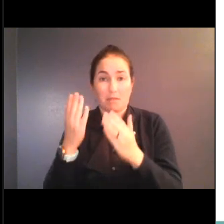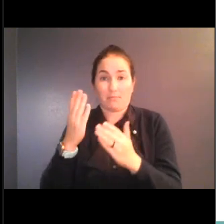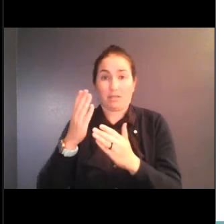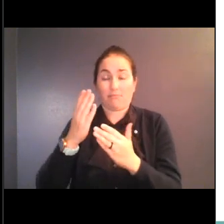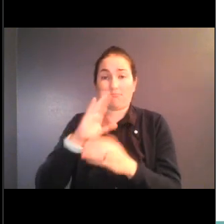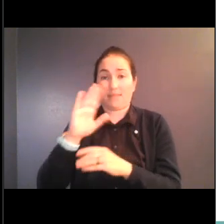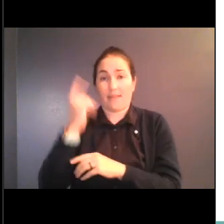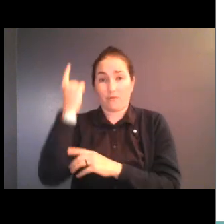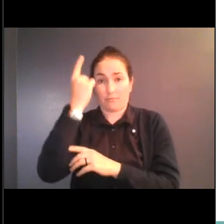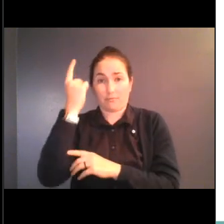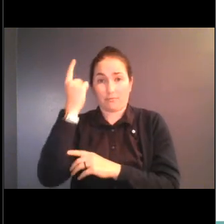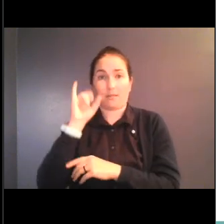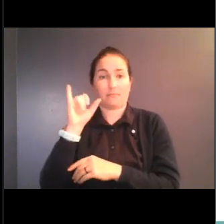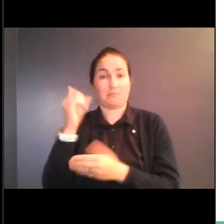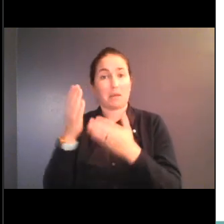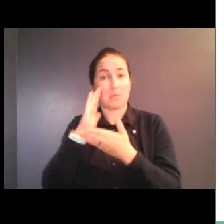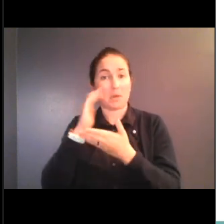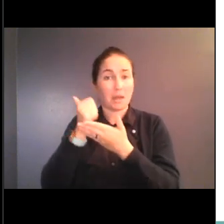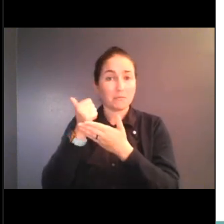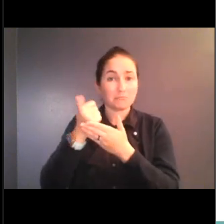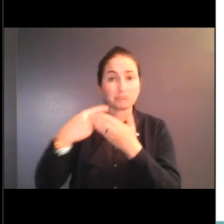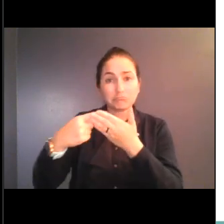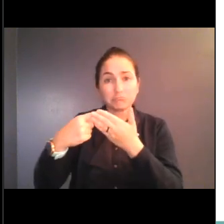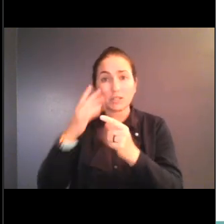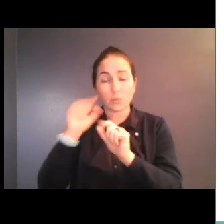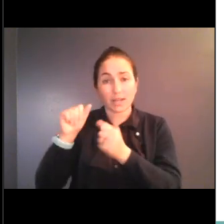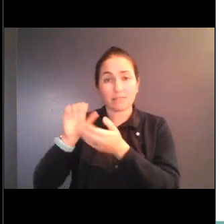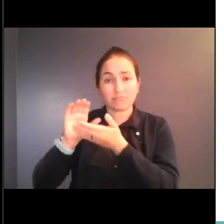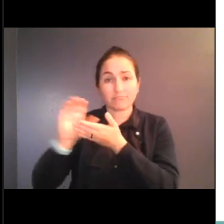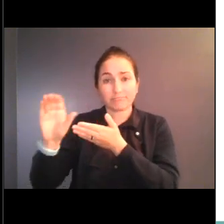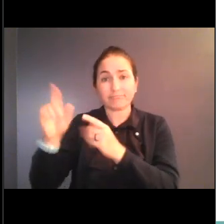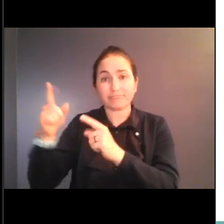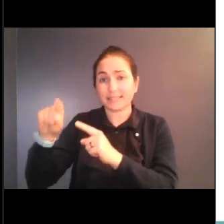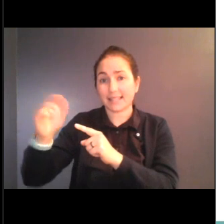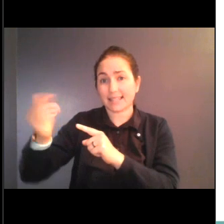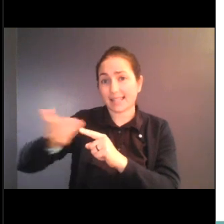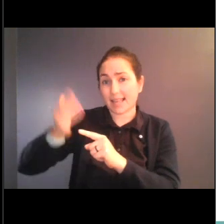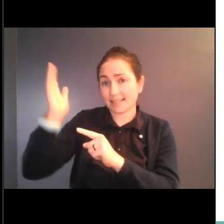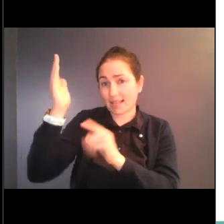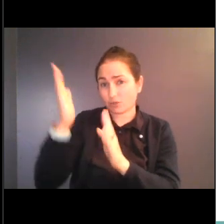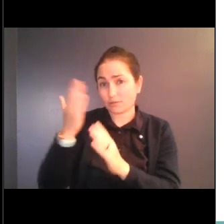that it might be helpful to compensate guest lecturers, particularly